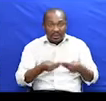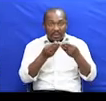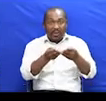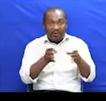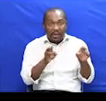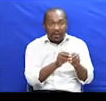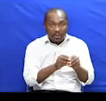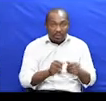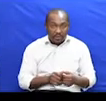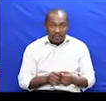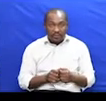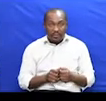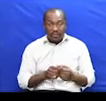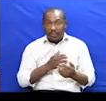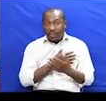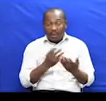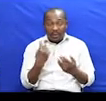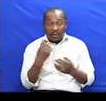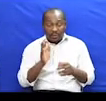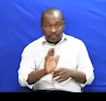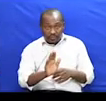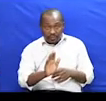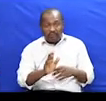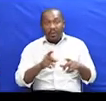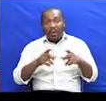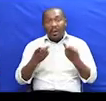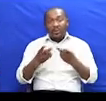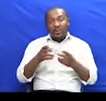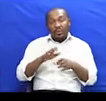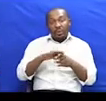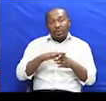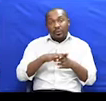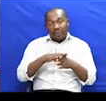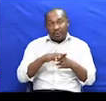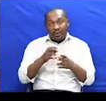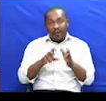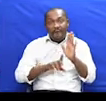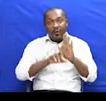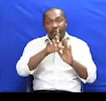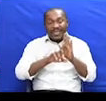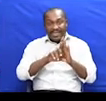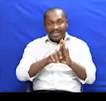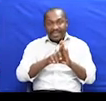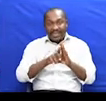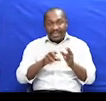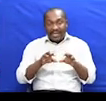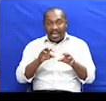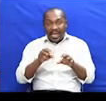percentage impurity. Not only that, we are using volumetric analysis to calculate the water